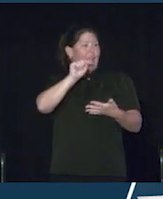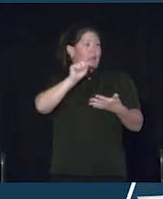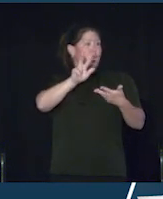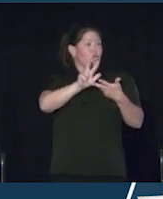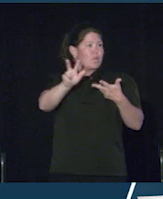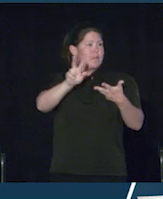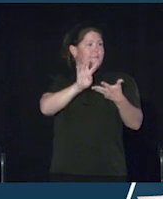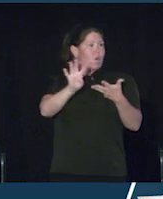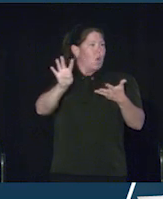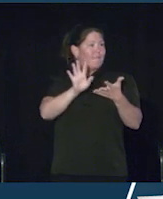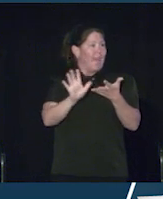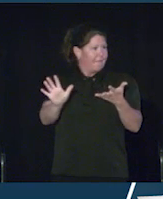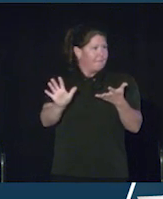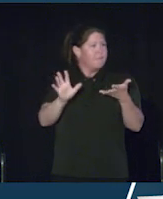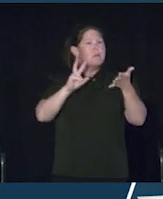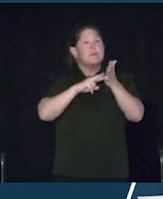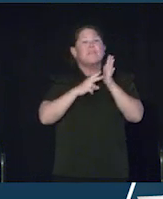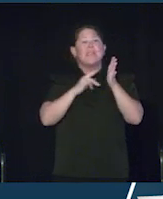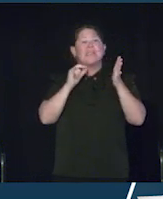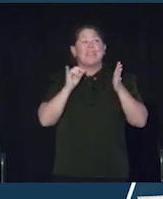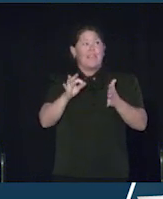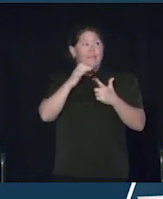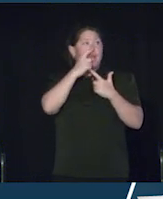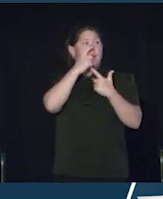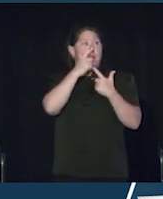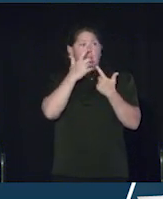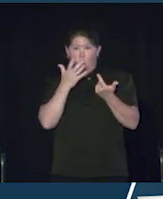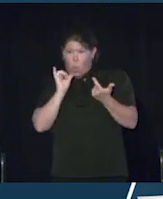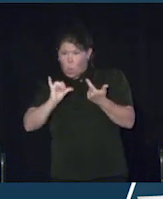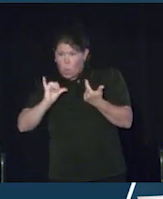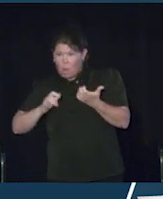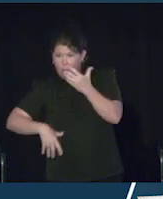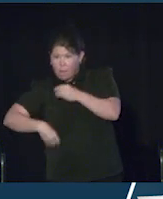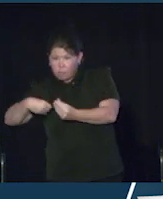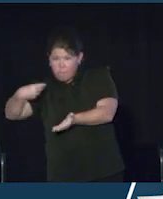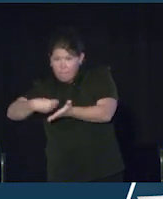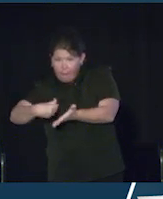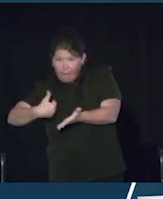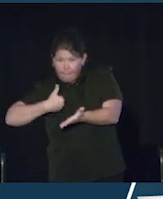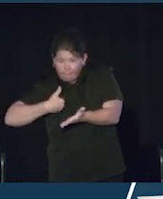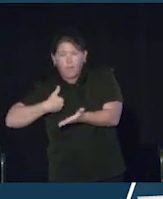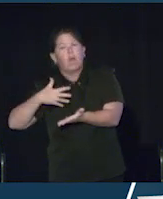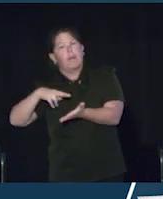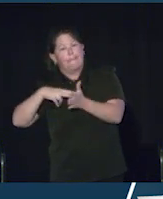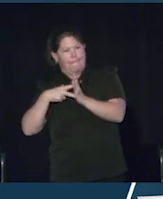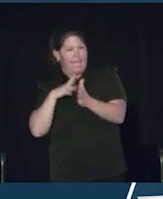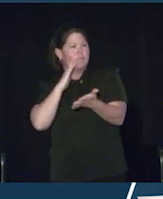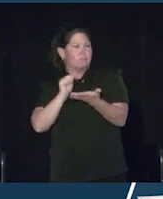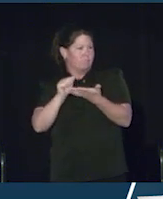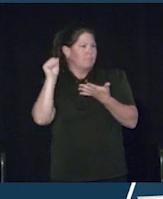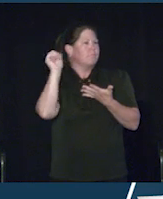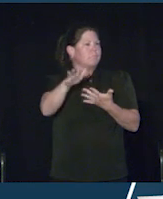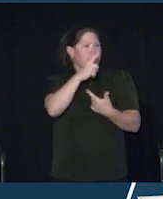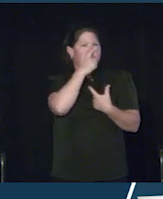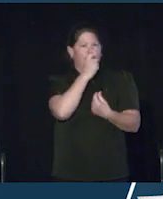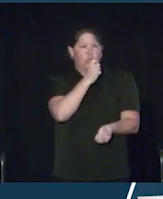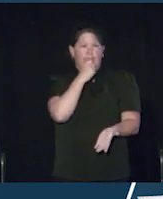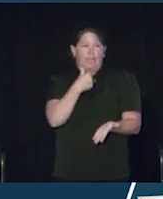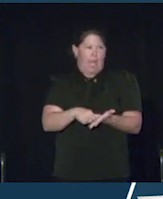received letters offering enrollment in the iBudget waiver as long as they met all the criteria necessary.